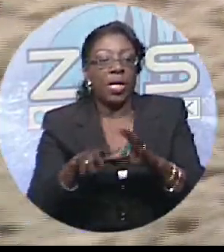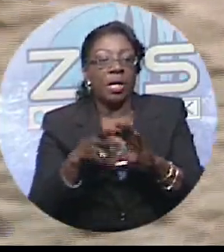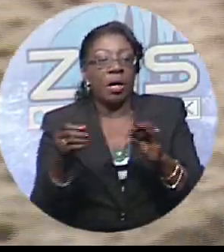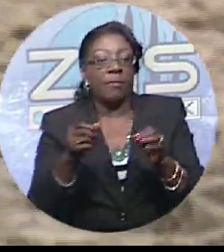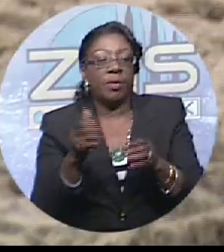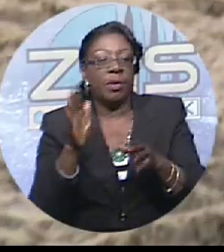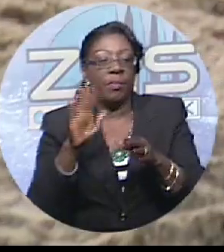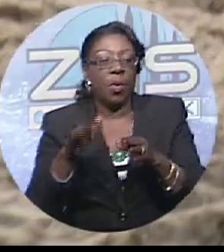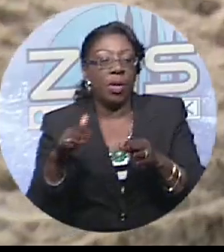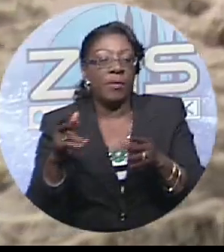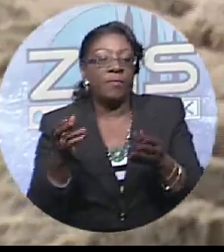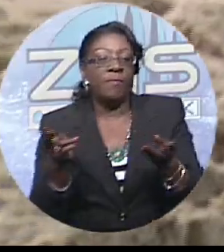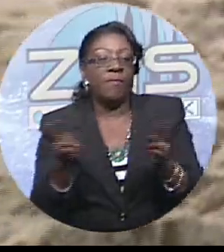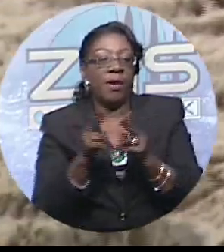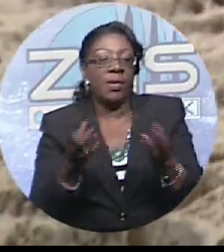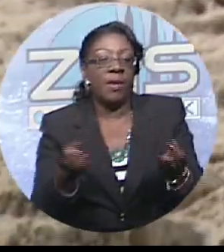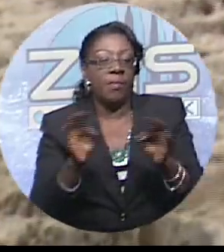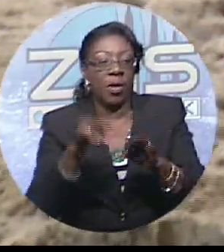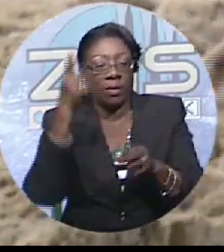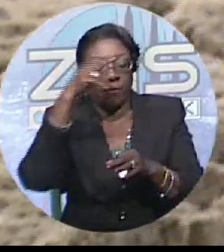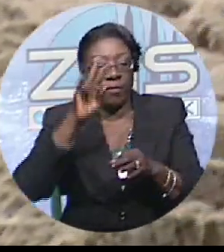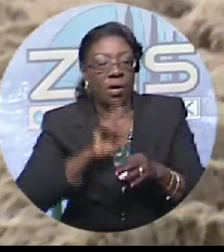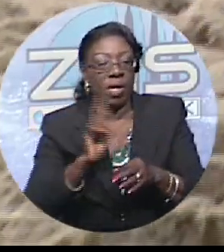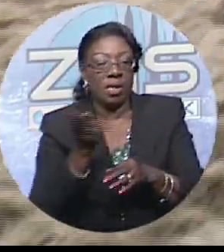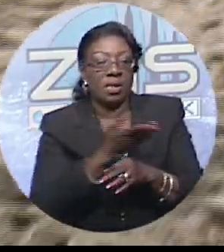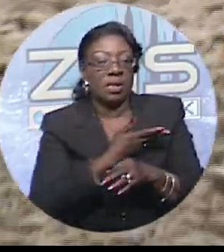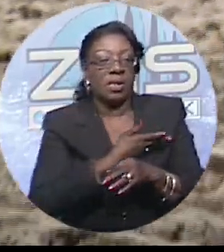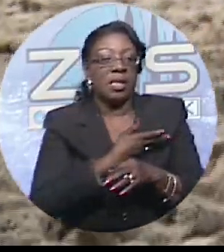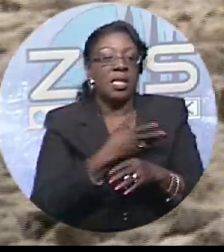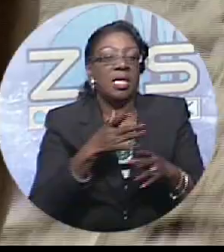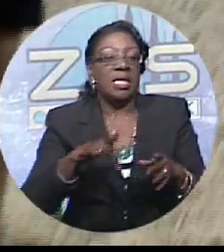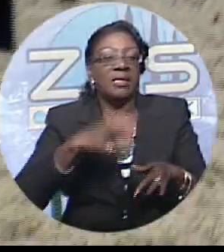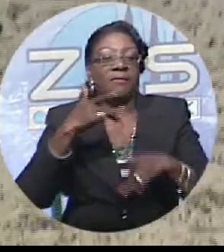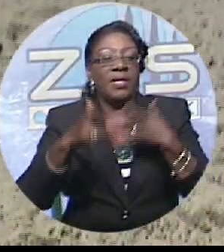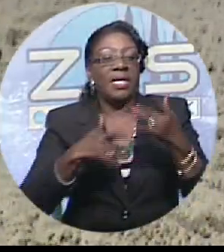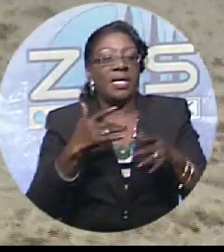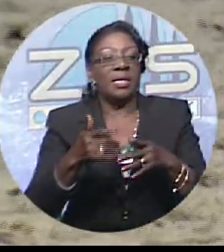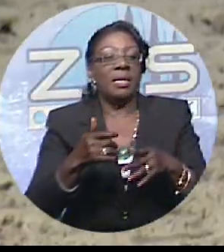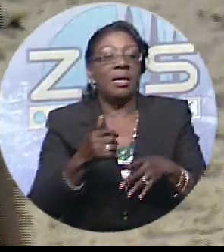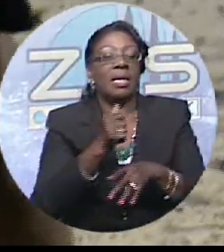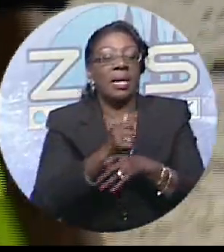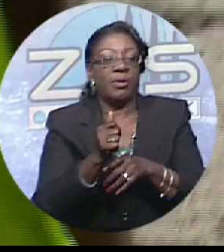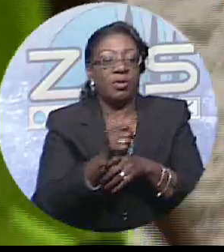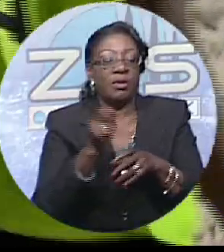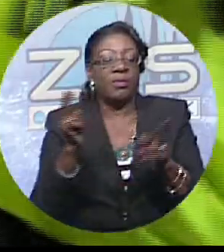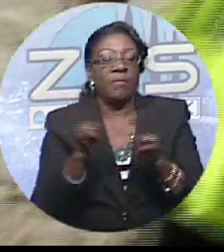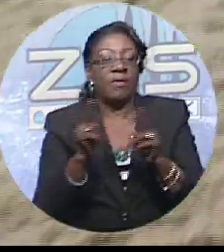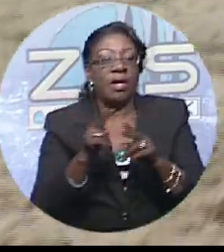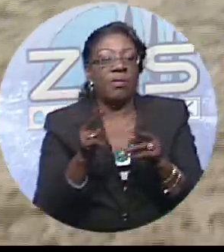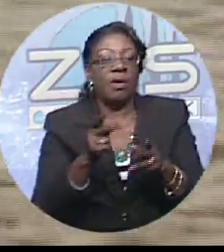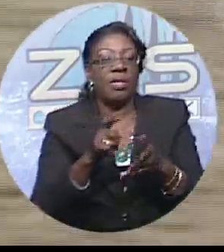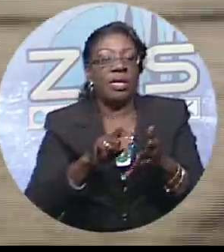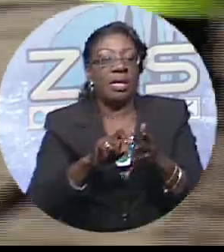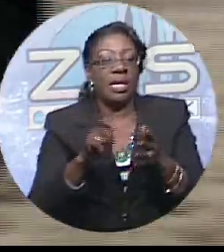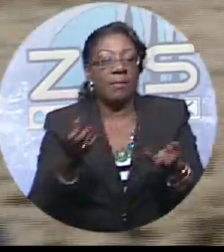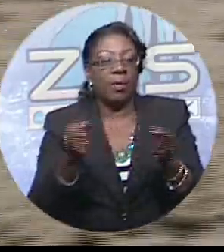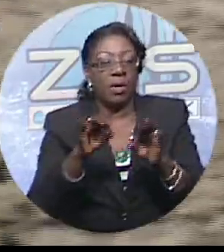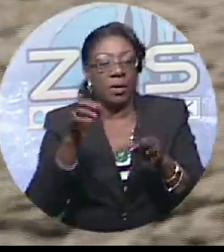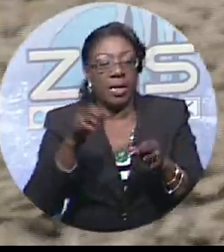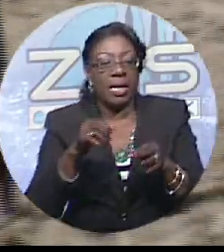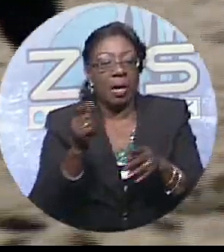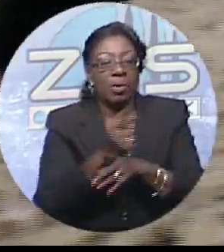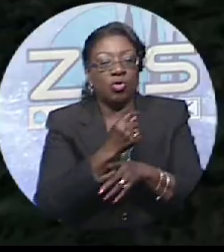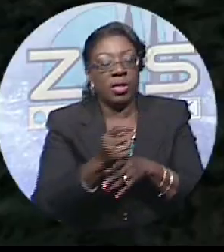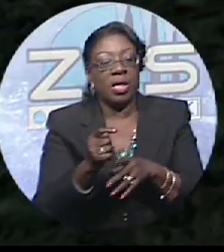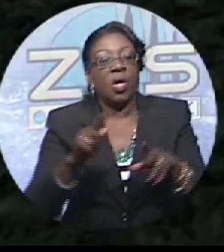very important for us too. We got to move and help each other a lot more. So just seeing the chemistry and the timing of everything has been very, very key in our training because we have a